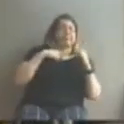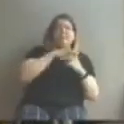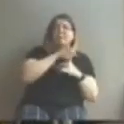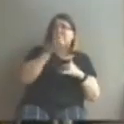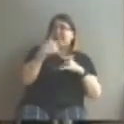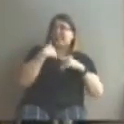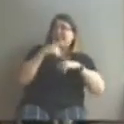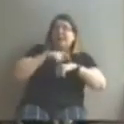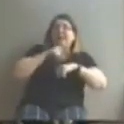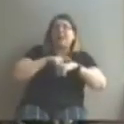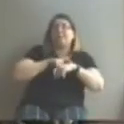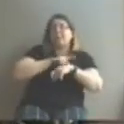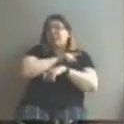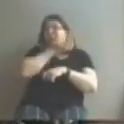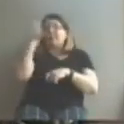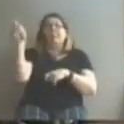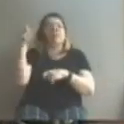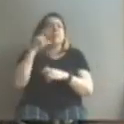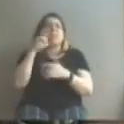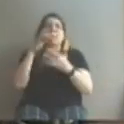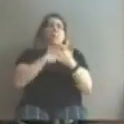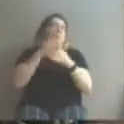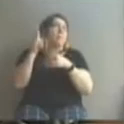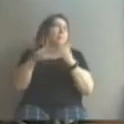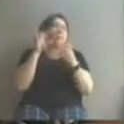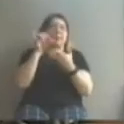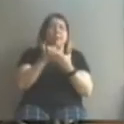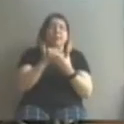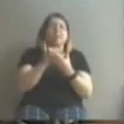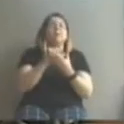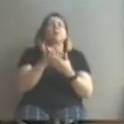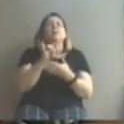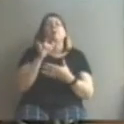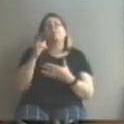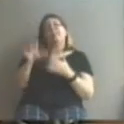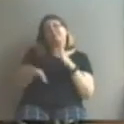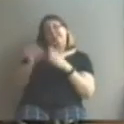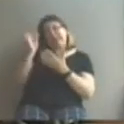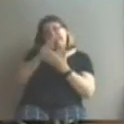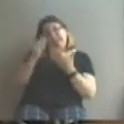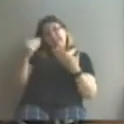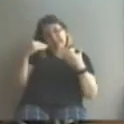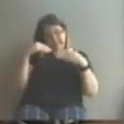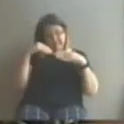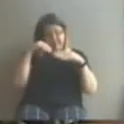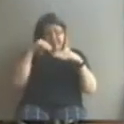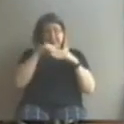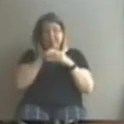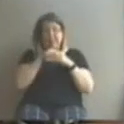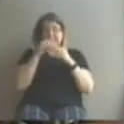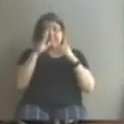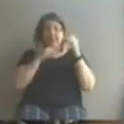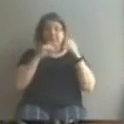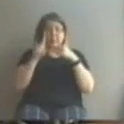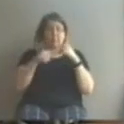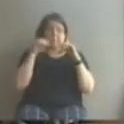turn those in, or they aren't even worrying about those things. We're finding things in the building when we make the Blitz